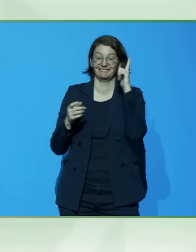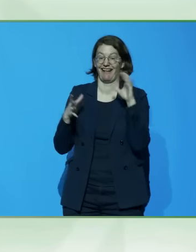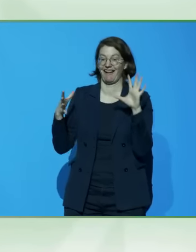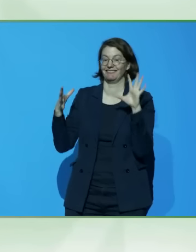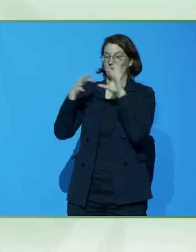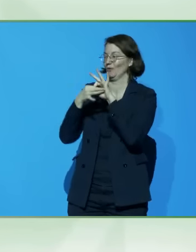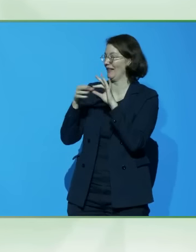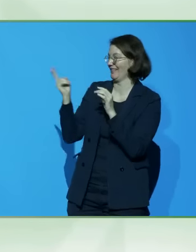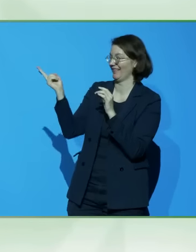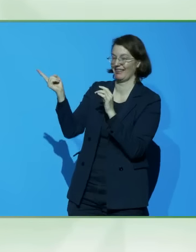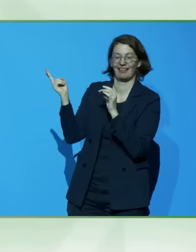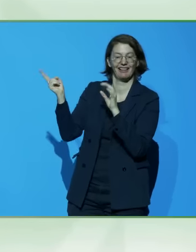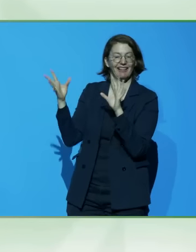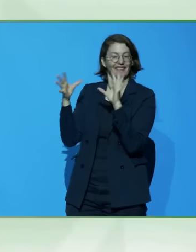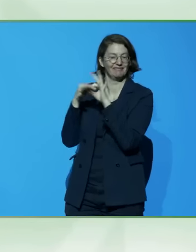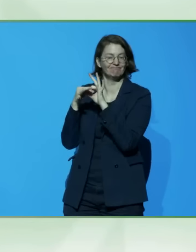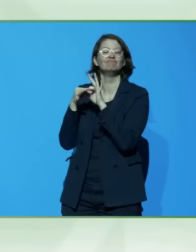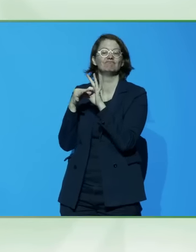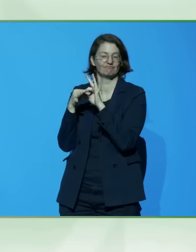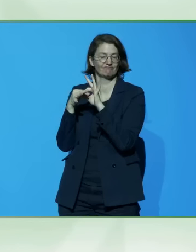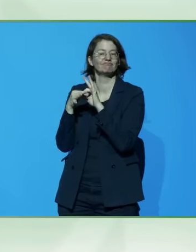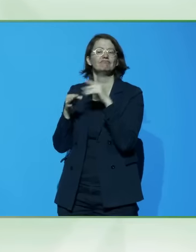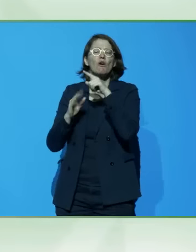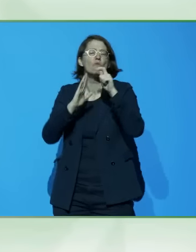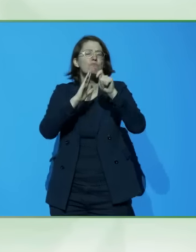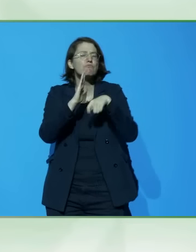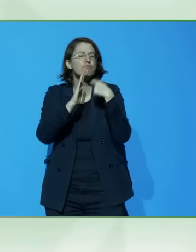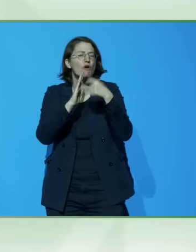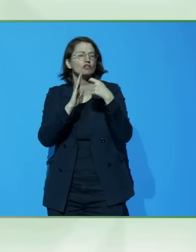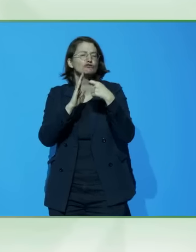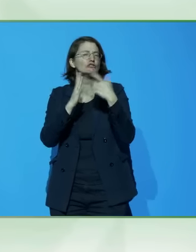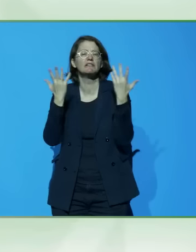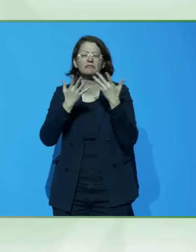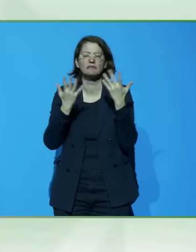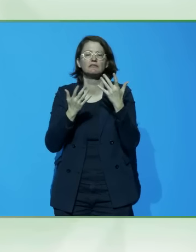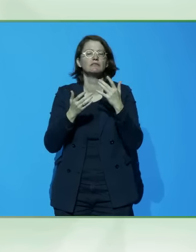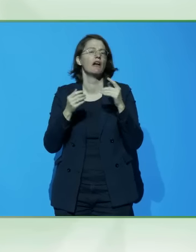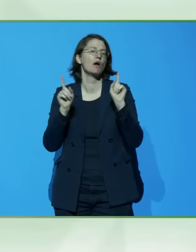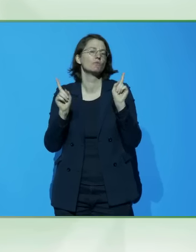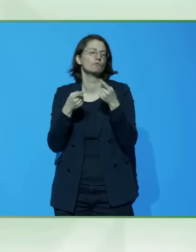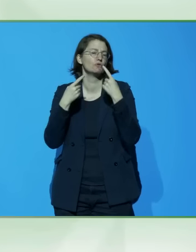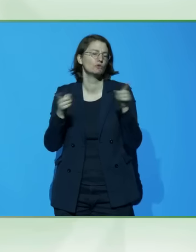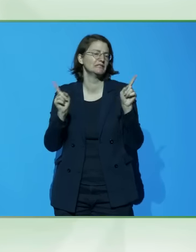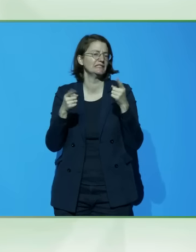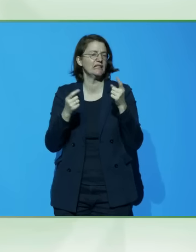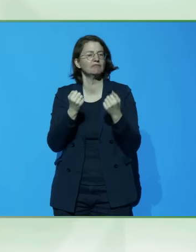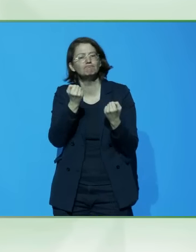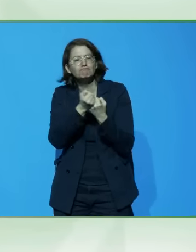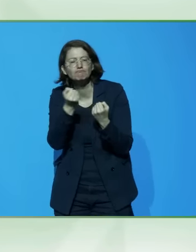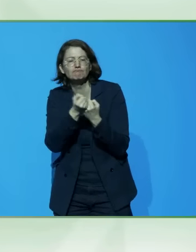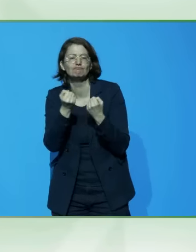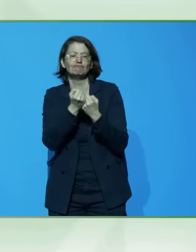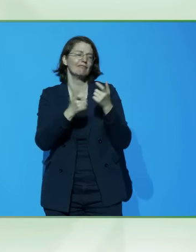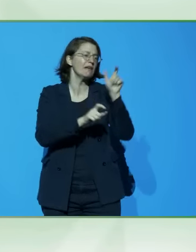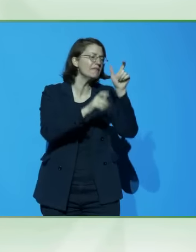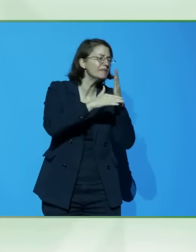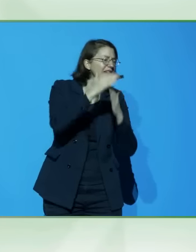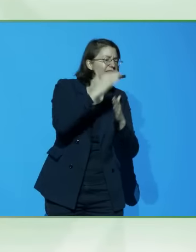have a label and I promote people with disabilities and help them to release their music and create their